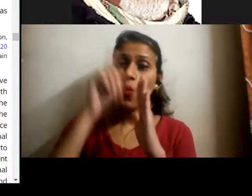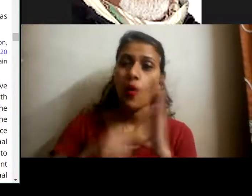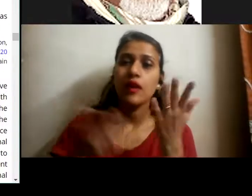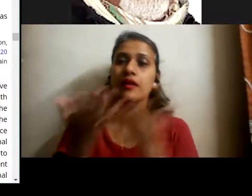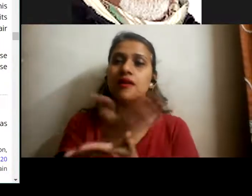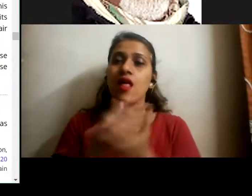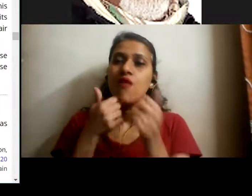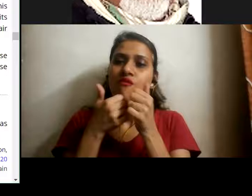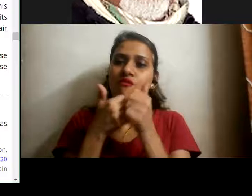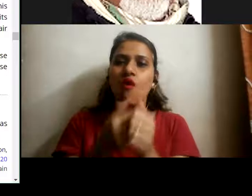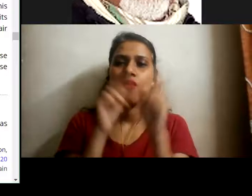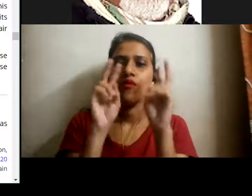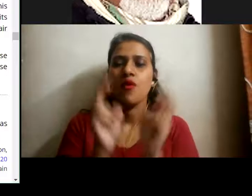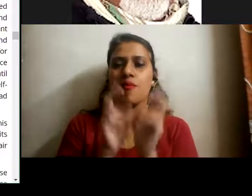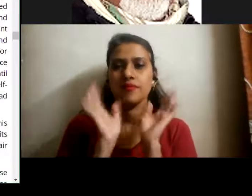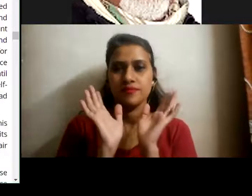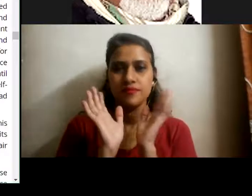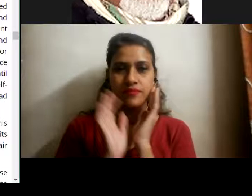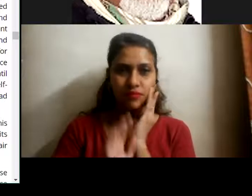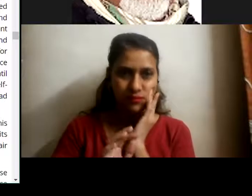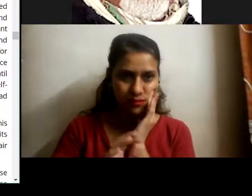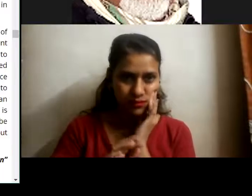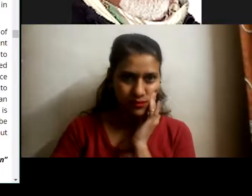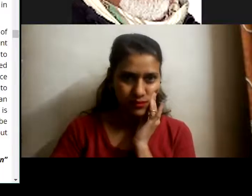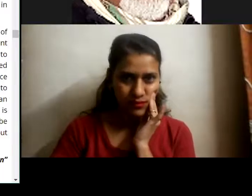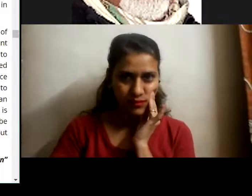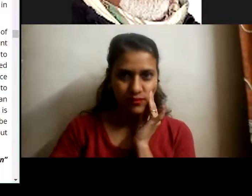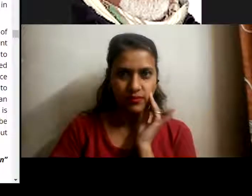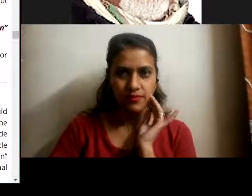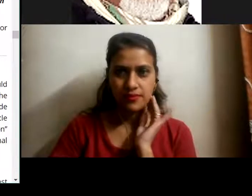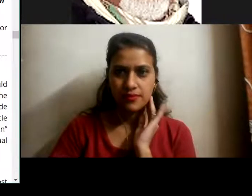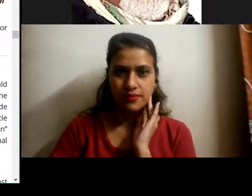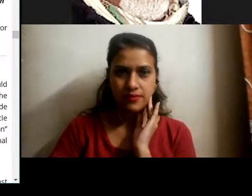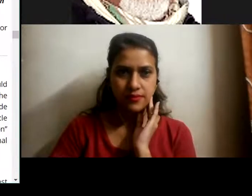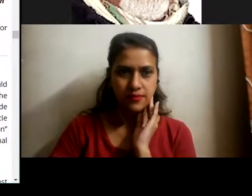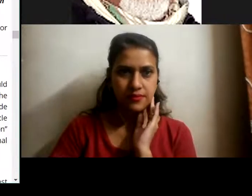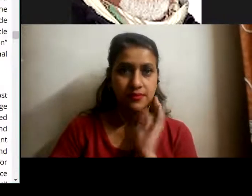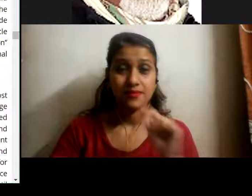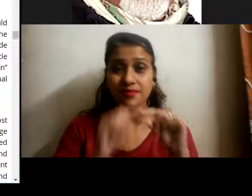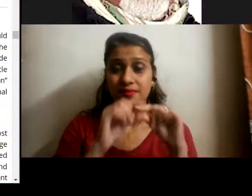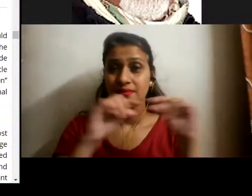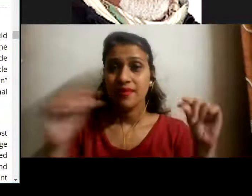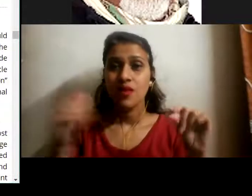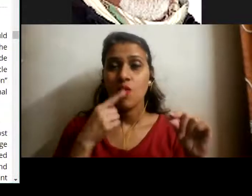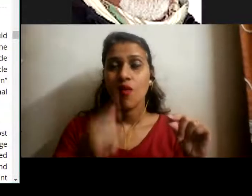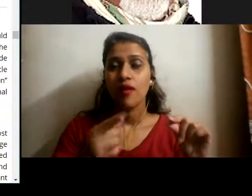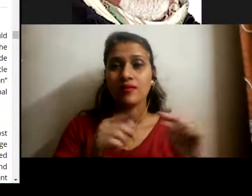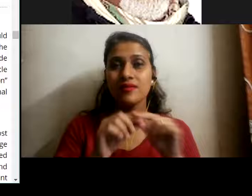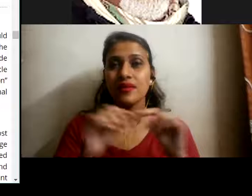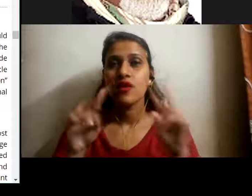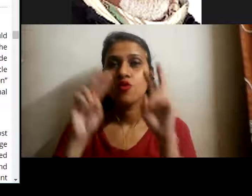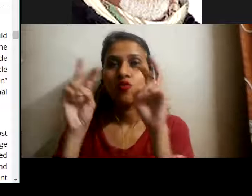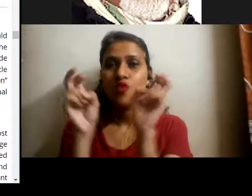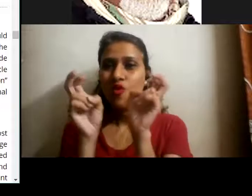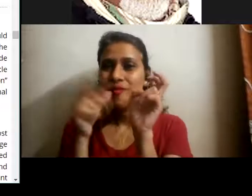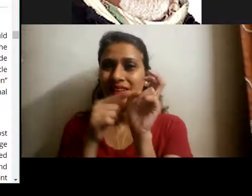issue. So the first issue is whether the involuntary administration of impugn techniques, that is narco analysis, violates right